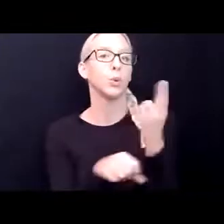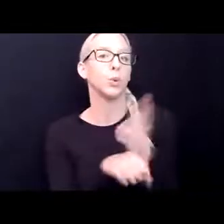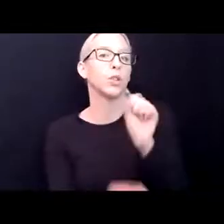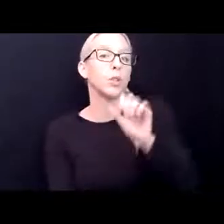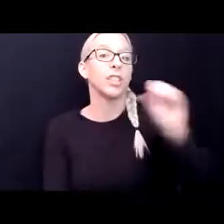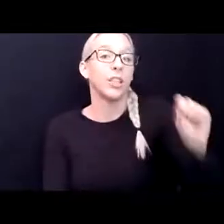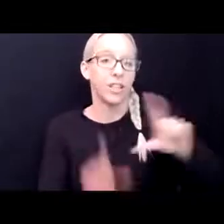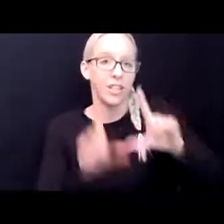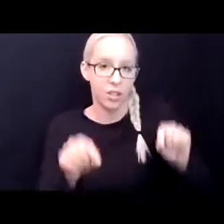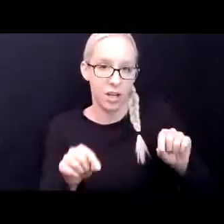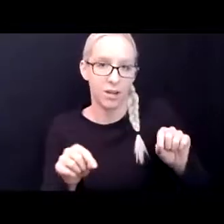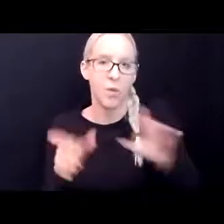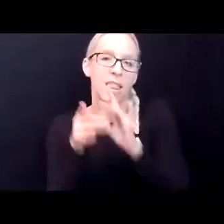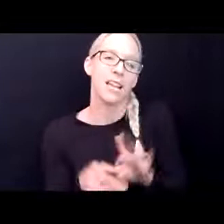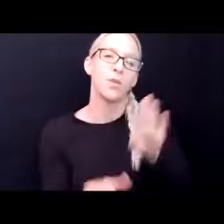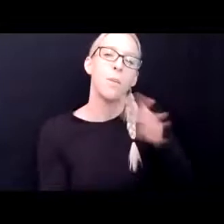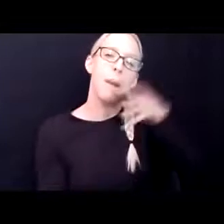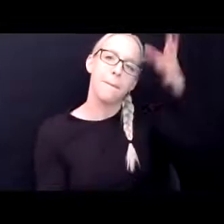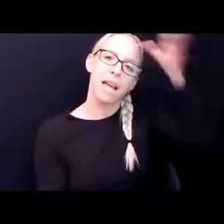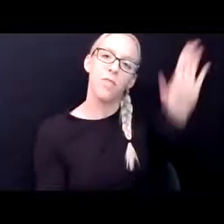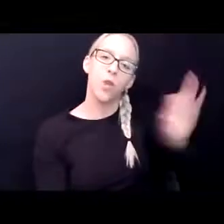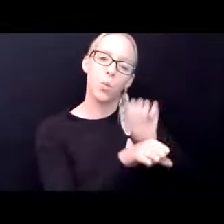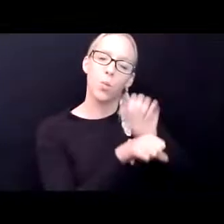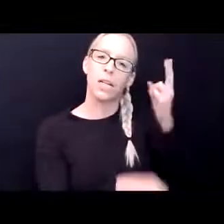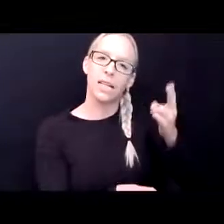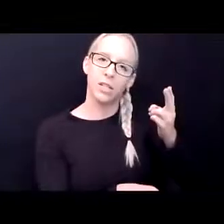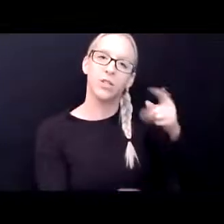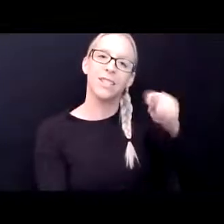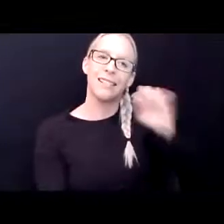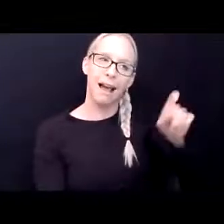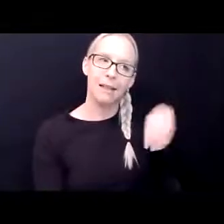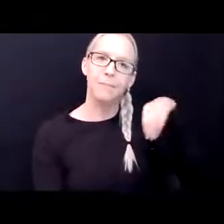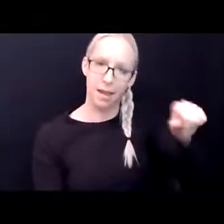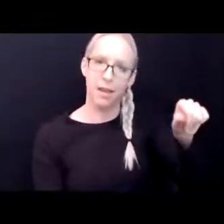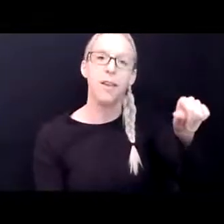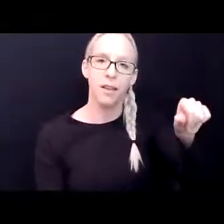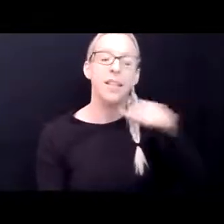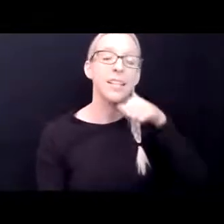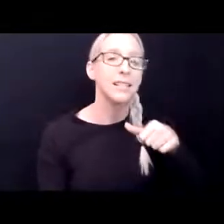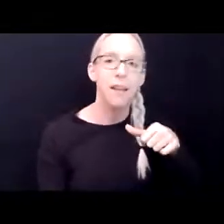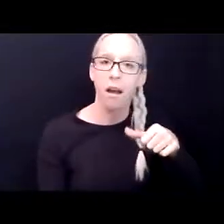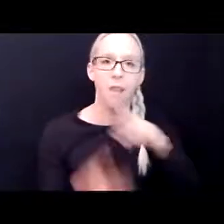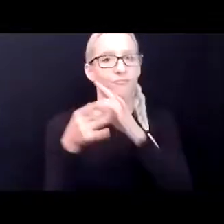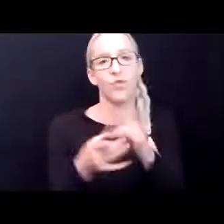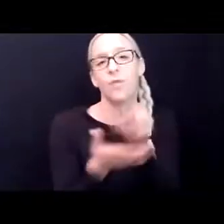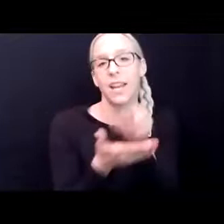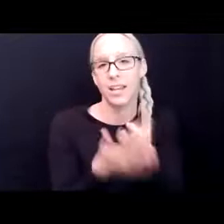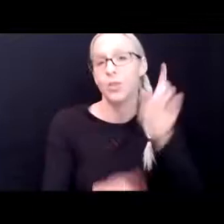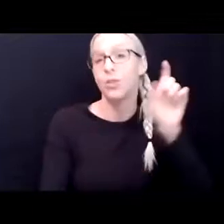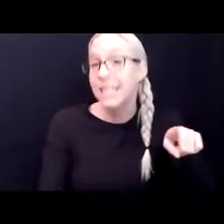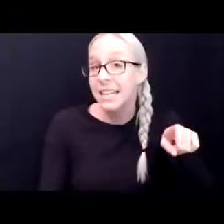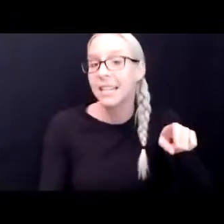parents' work history. And that benefit also is not going to be based on financial need because it's based upon